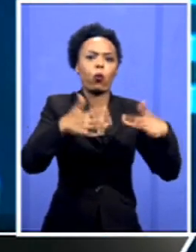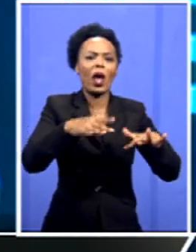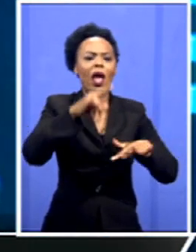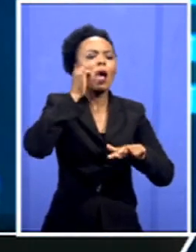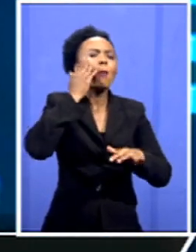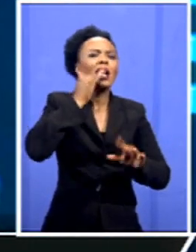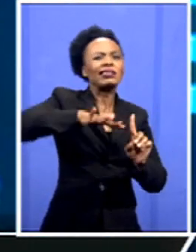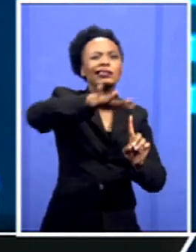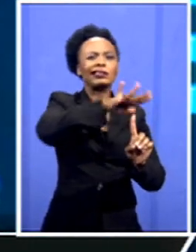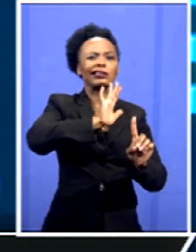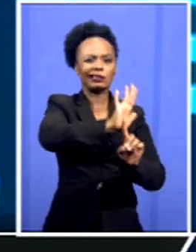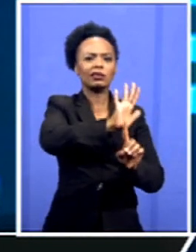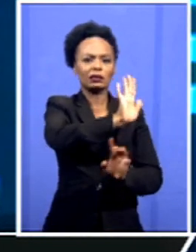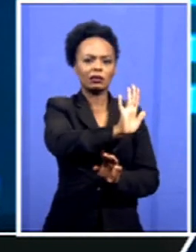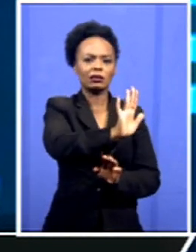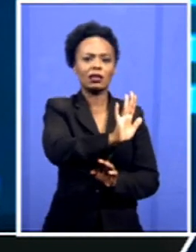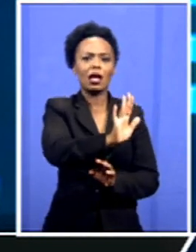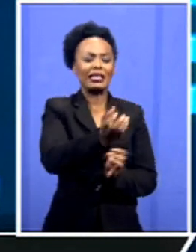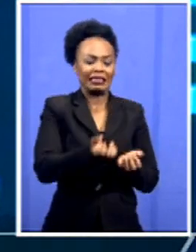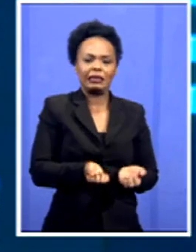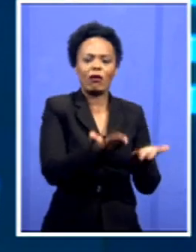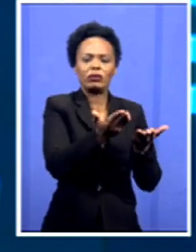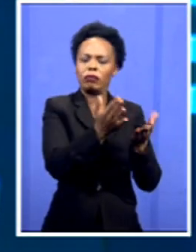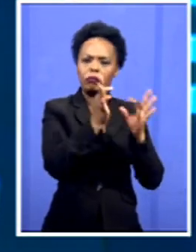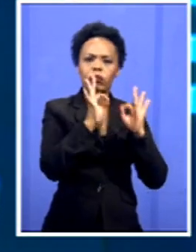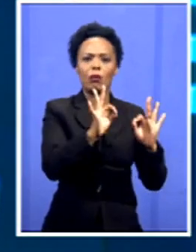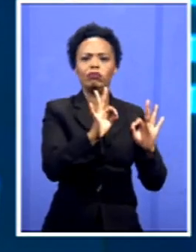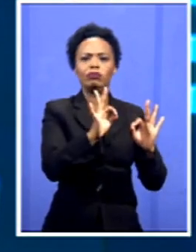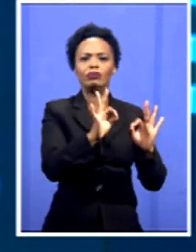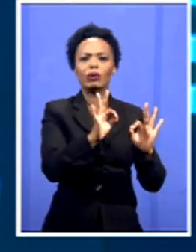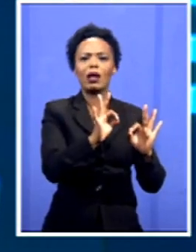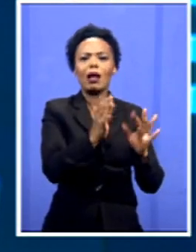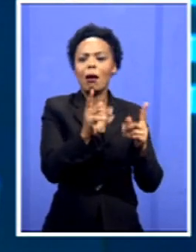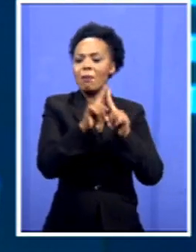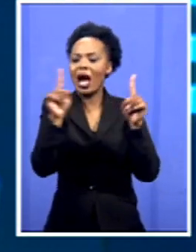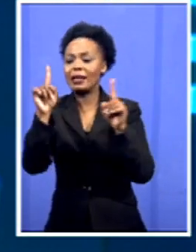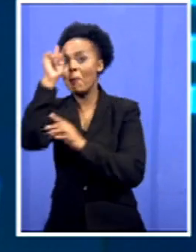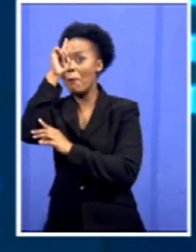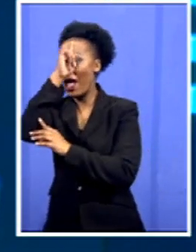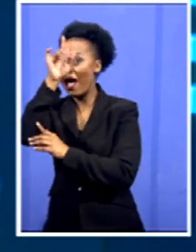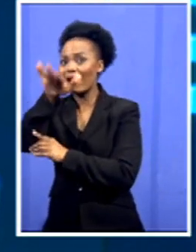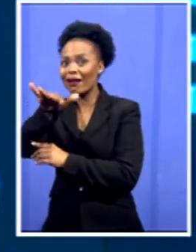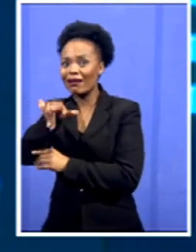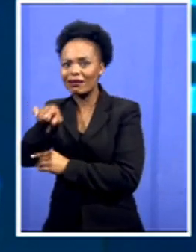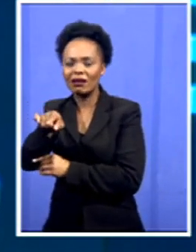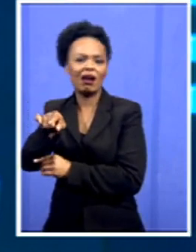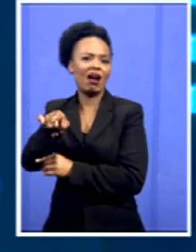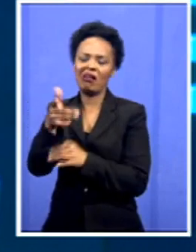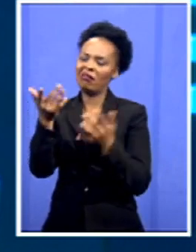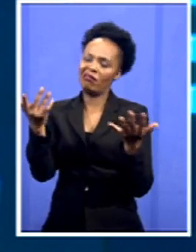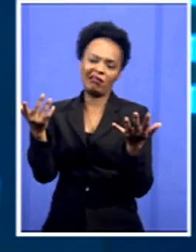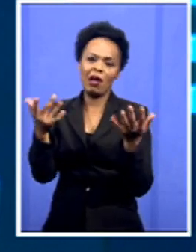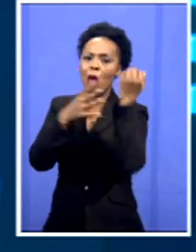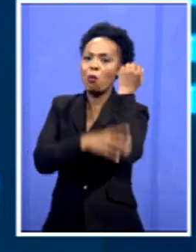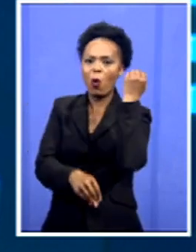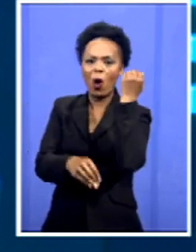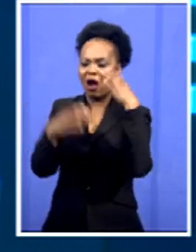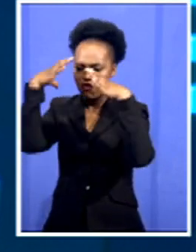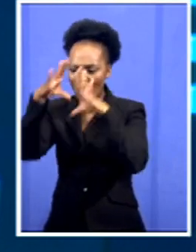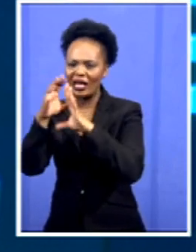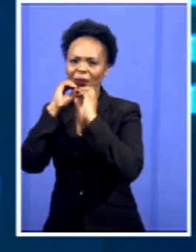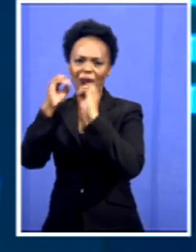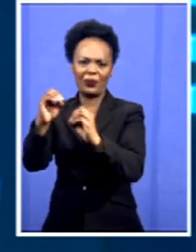know, the white areas, and it does not focus on our poor people that are